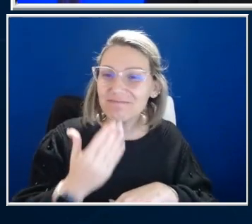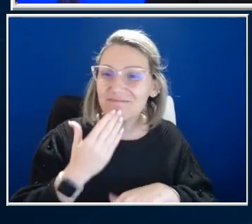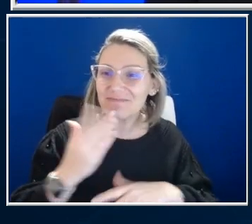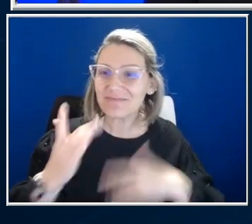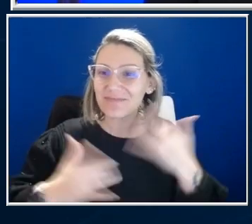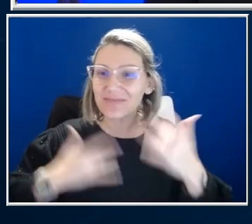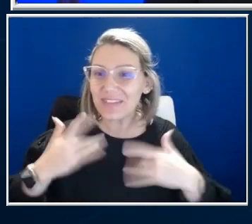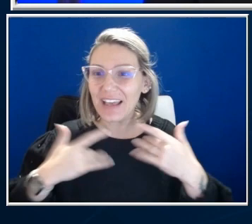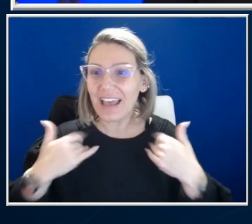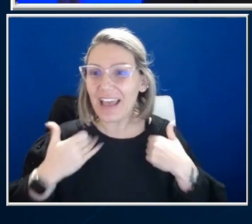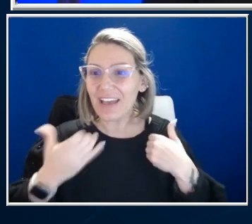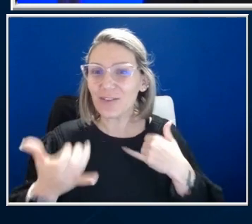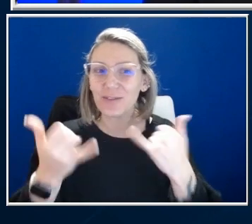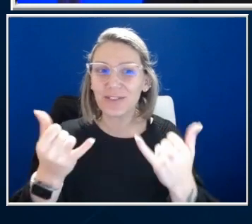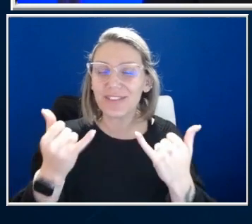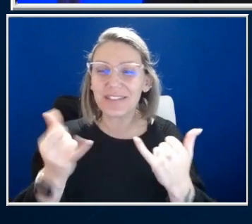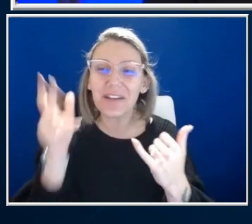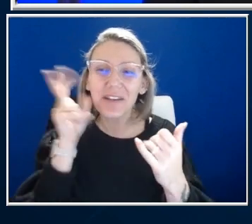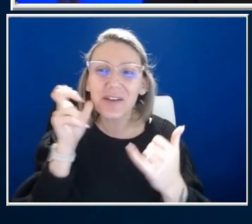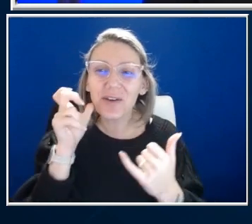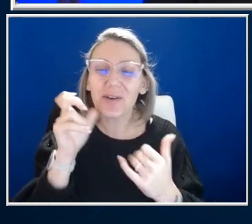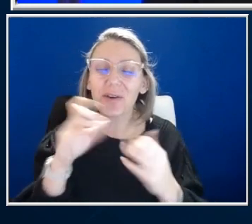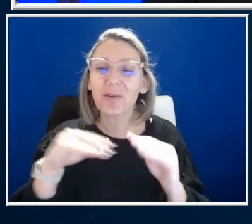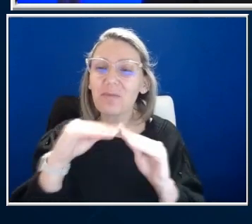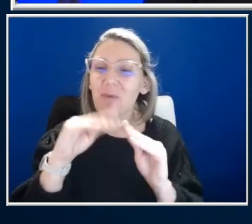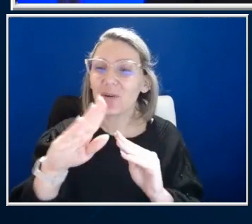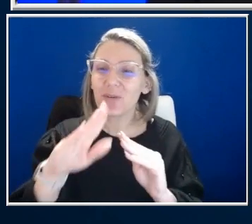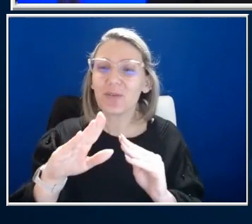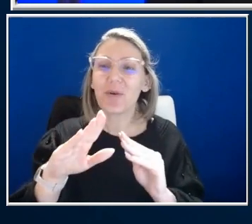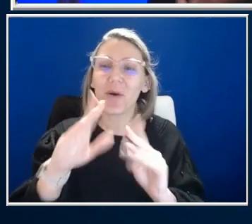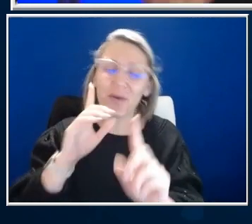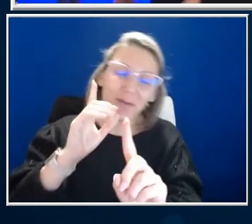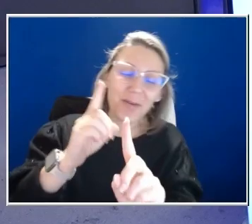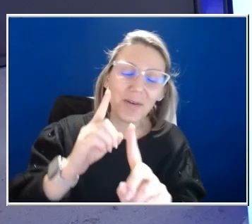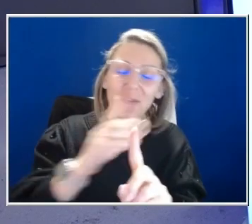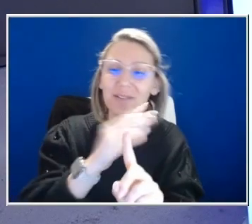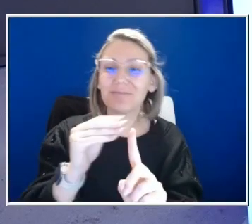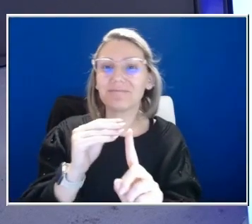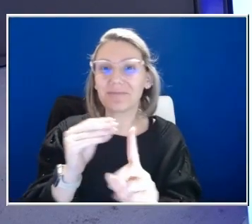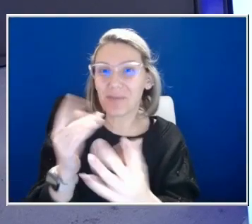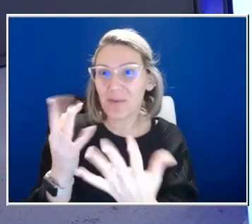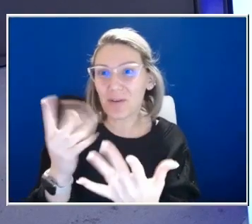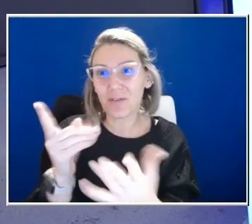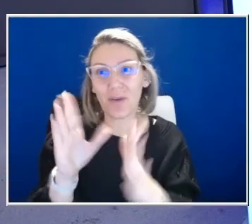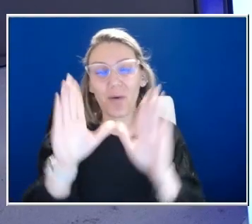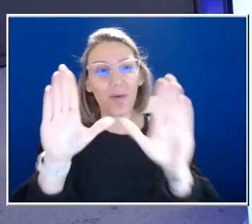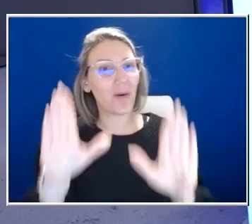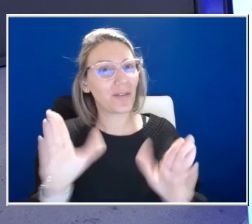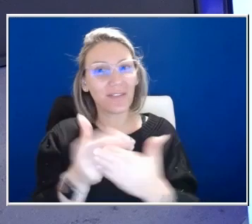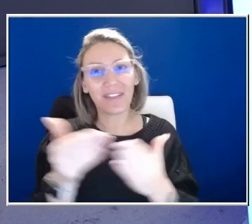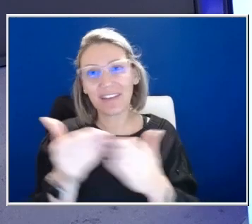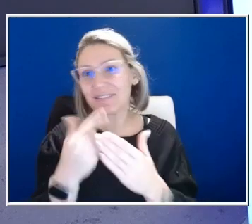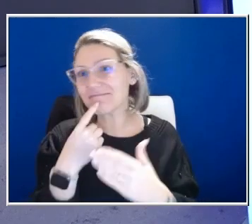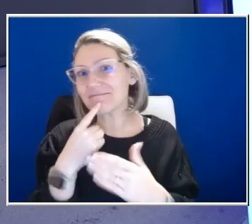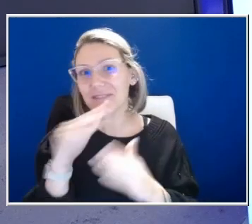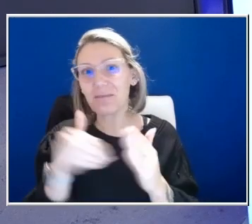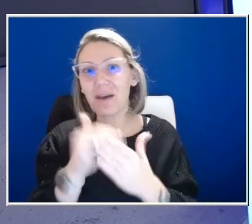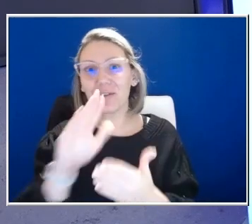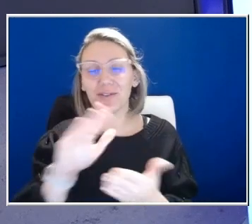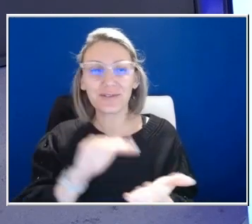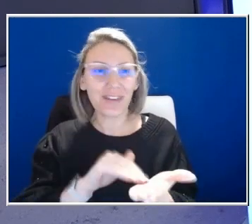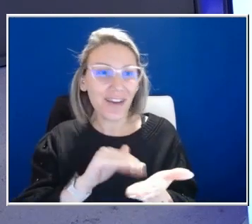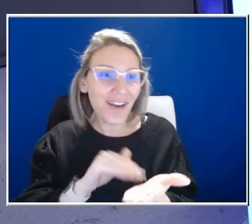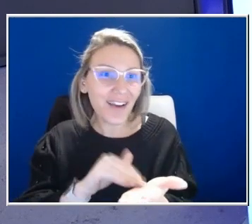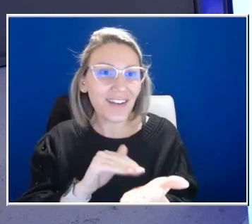today. We're going to hear more about your mission and your story, so hang tight. I know you have a lot of great things to say about your providers here, and we got 2 of them with